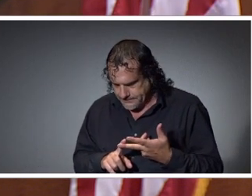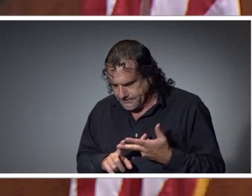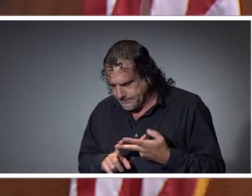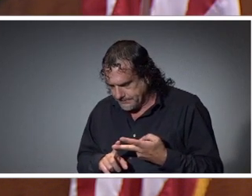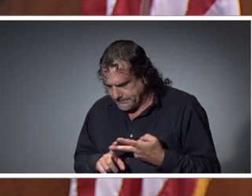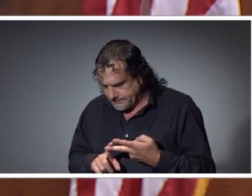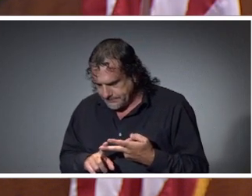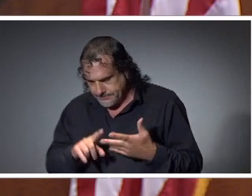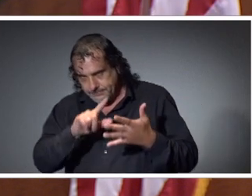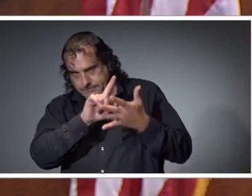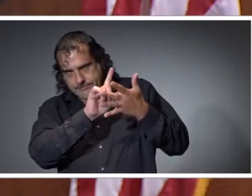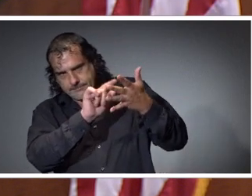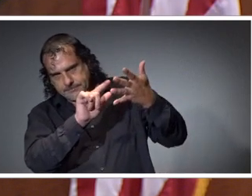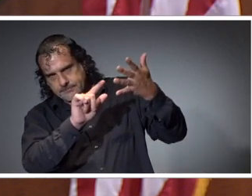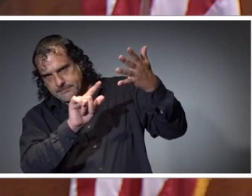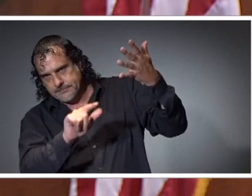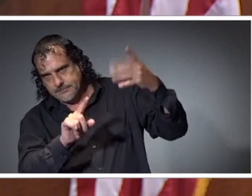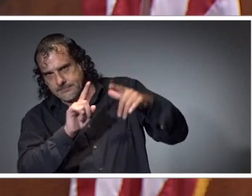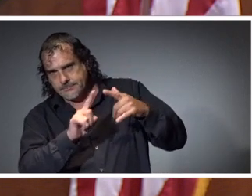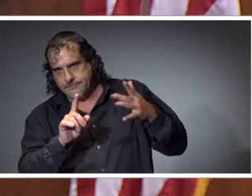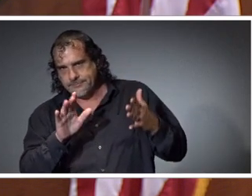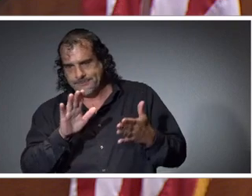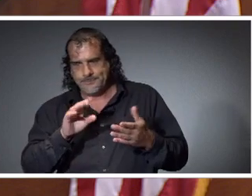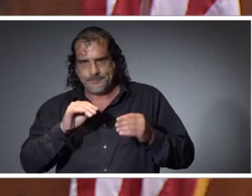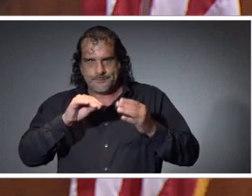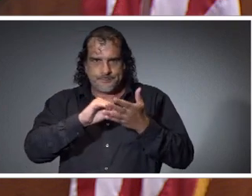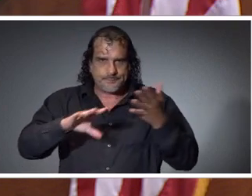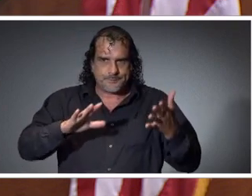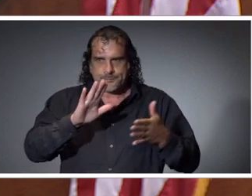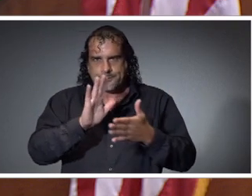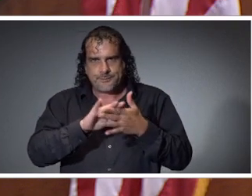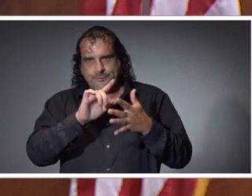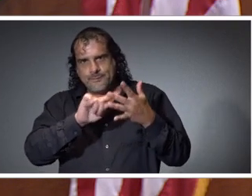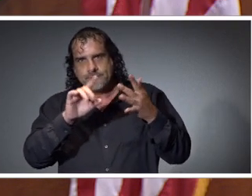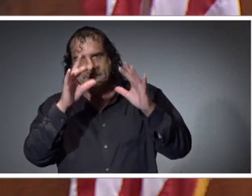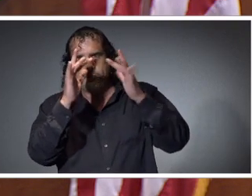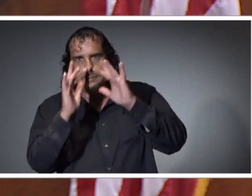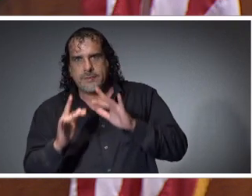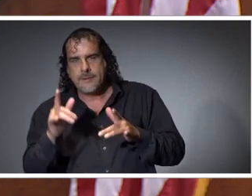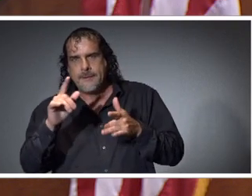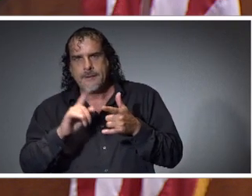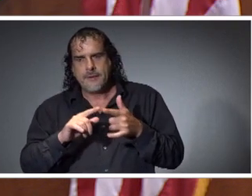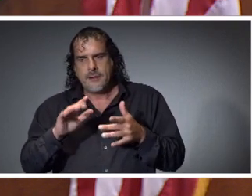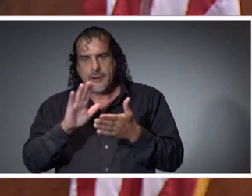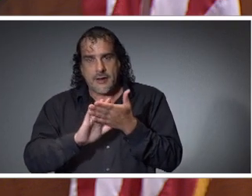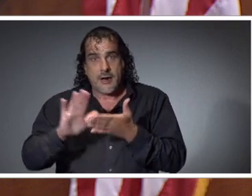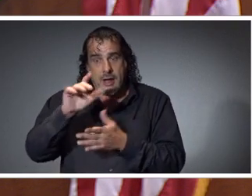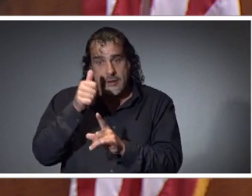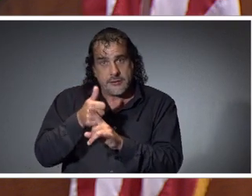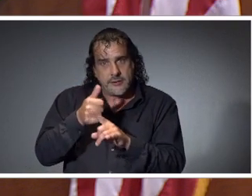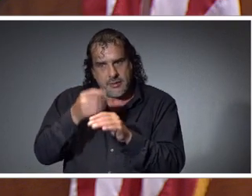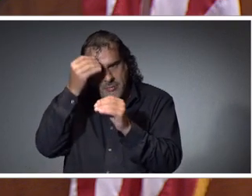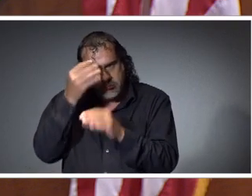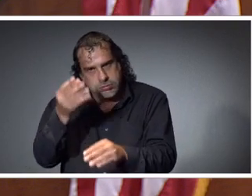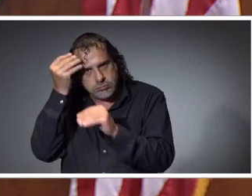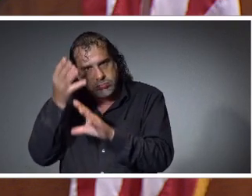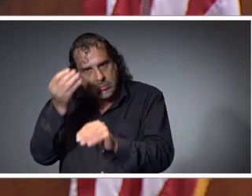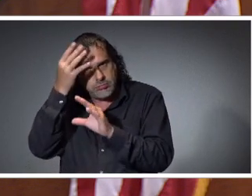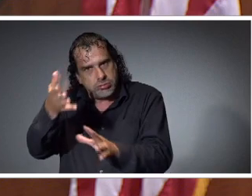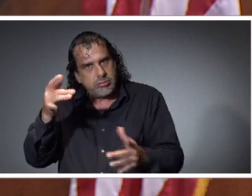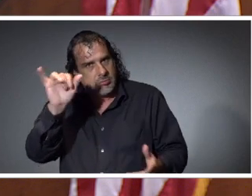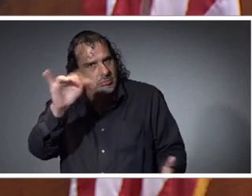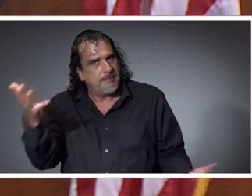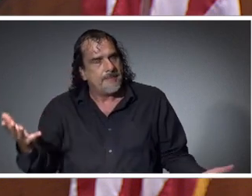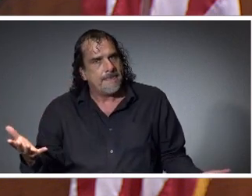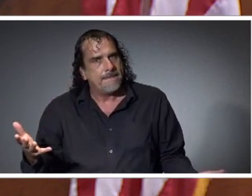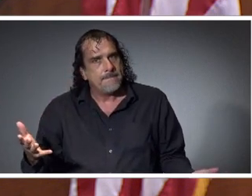or other platforms. The colleges, we've got to continue to use their platforms. But at the end of the day, it's just – you